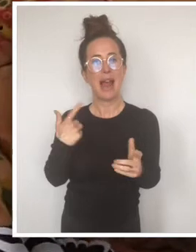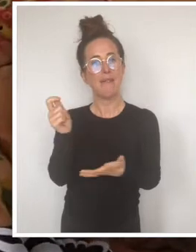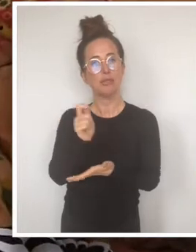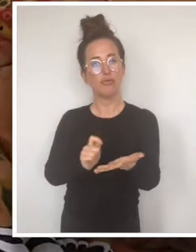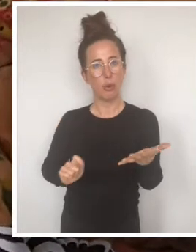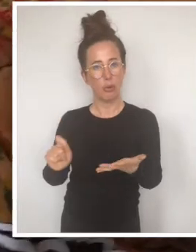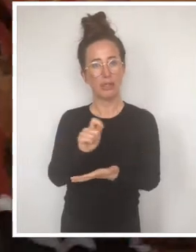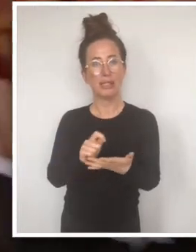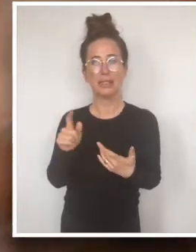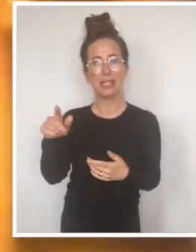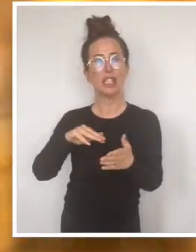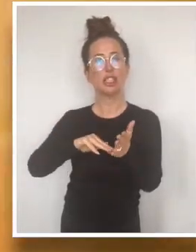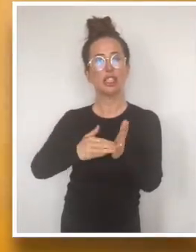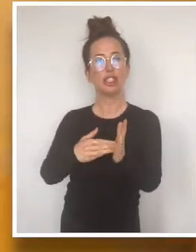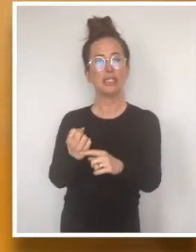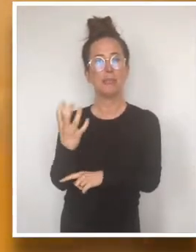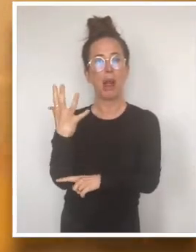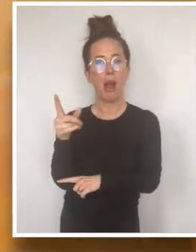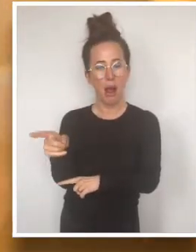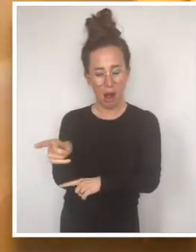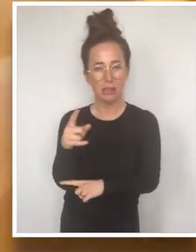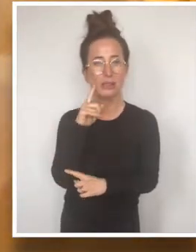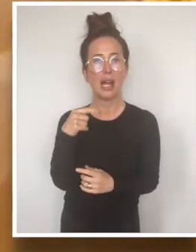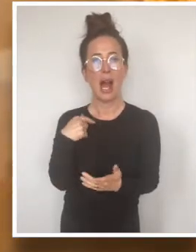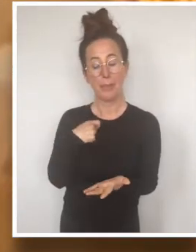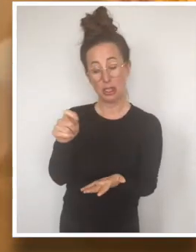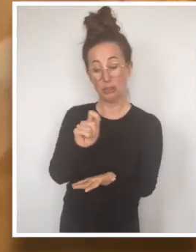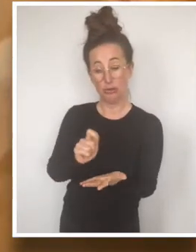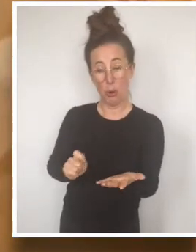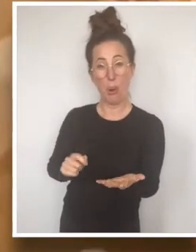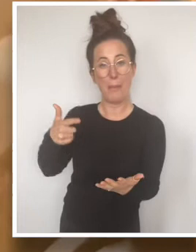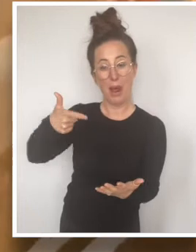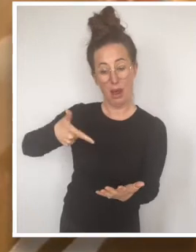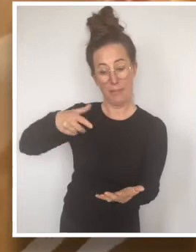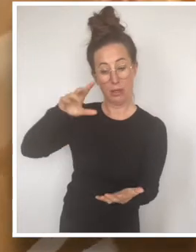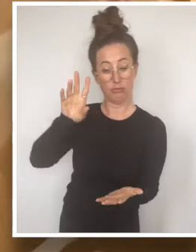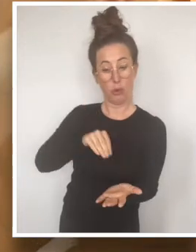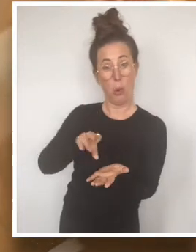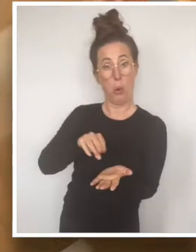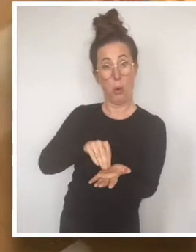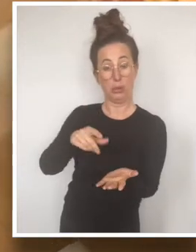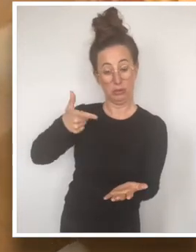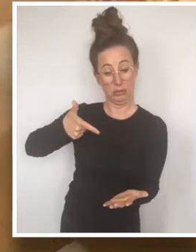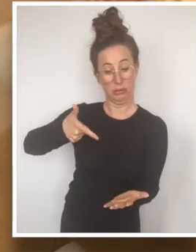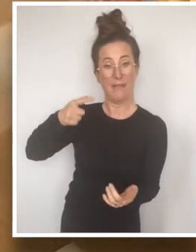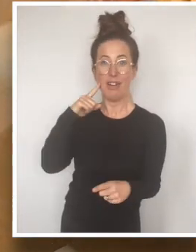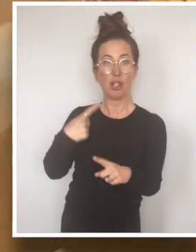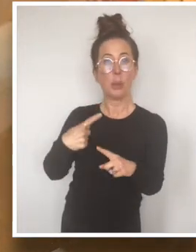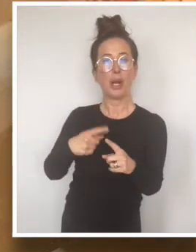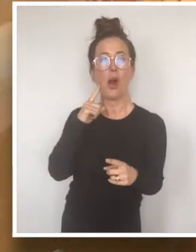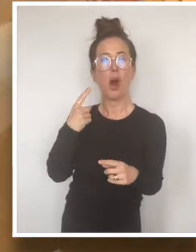here. I'm going to record it on a hyperlapse so you will see me drawing it very quickly so you don't have to wait